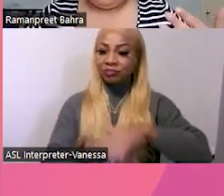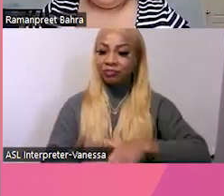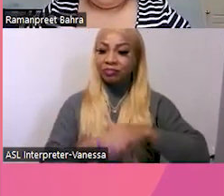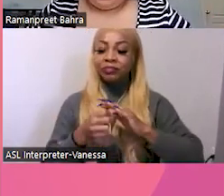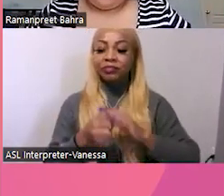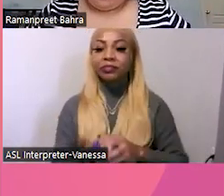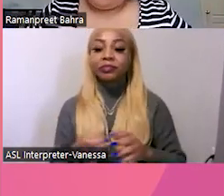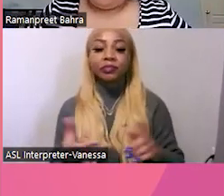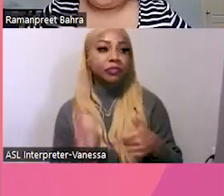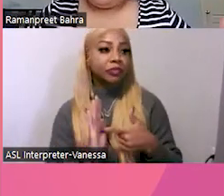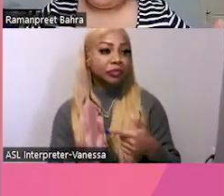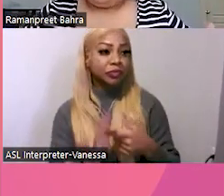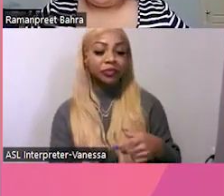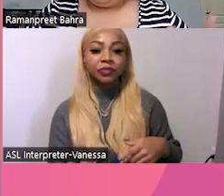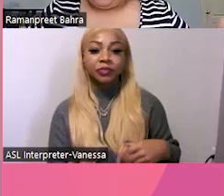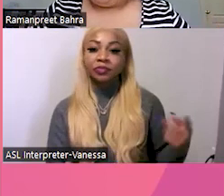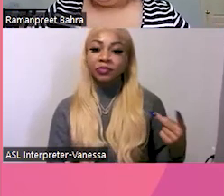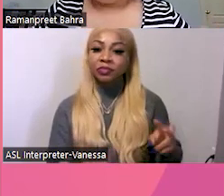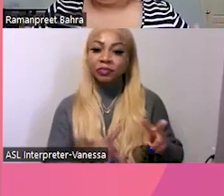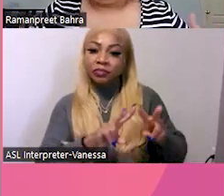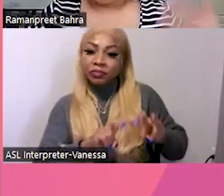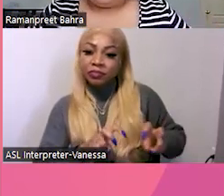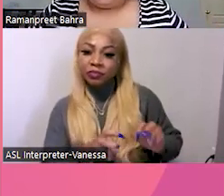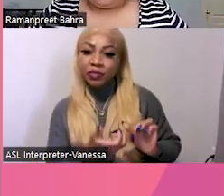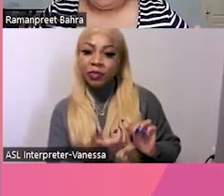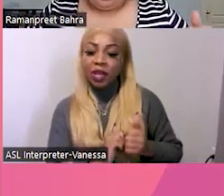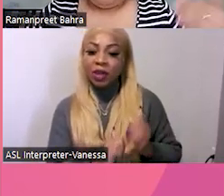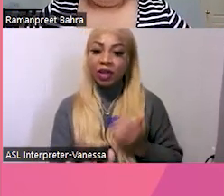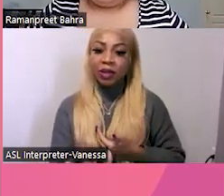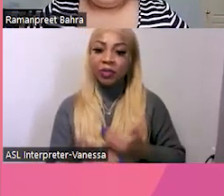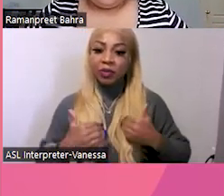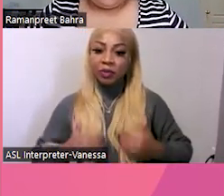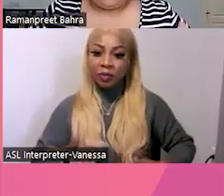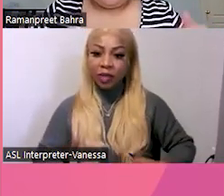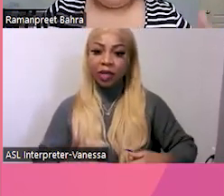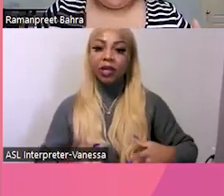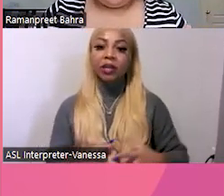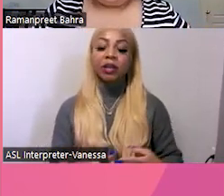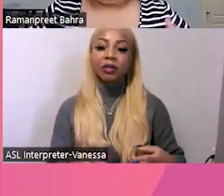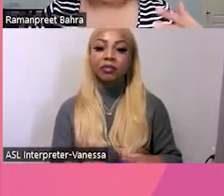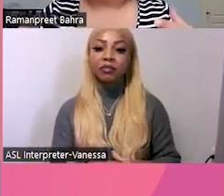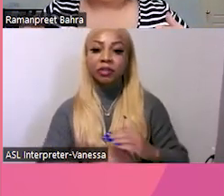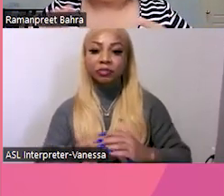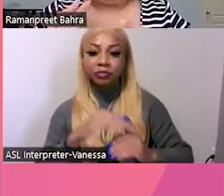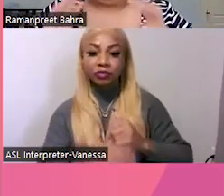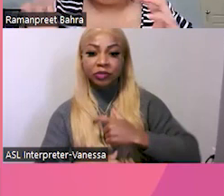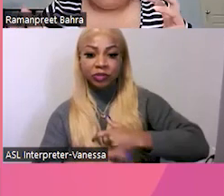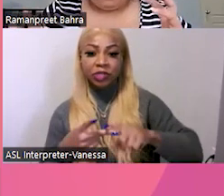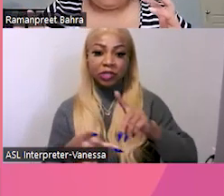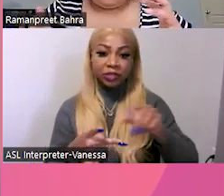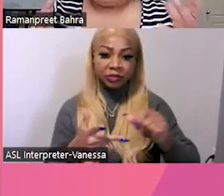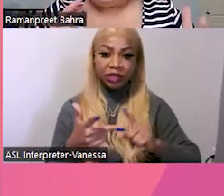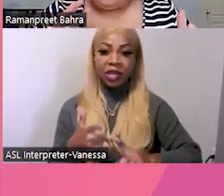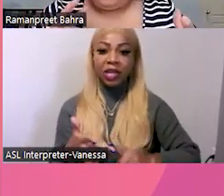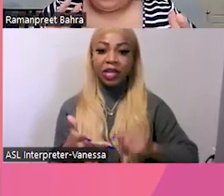For instance, we examine the ways in which our fat bodies across gender, racialization, and disability under this gaze